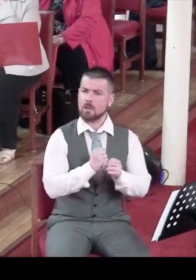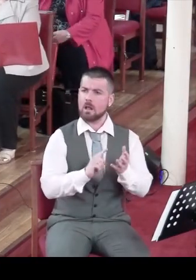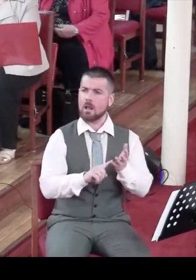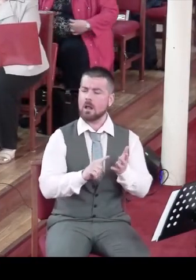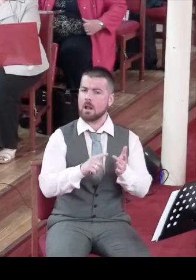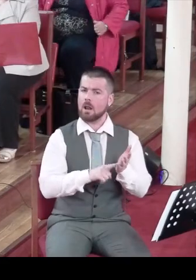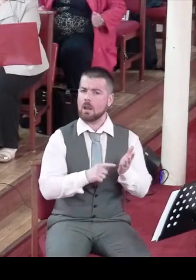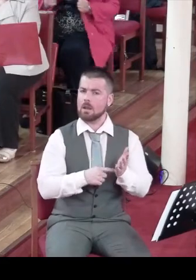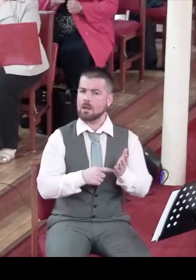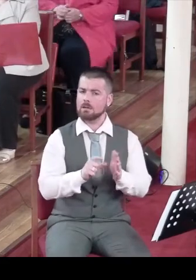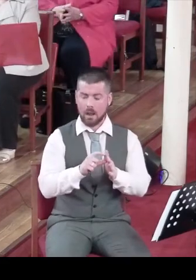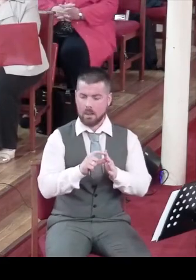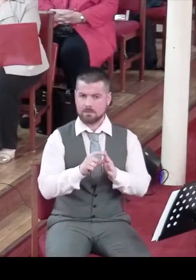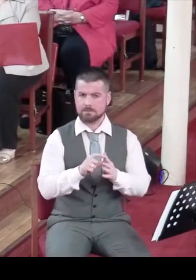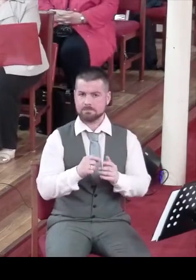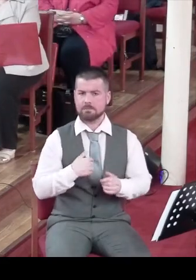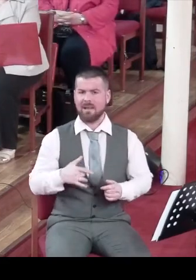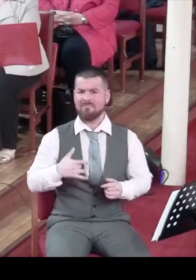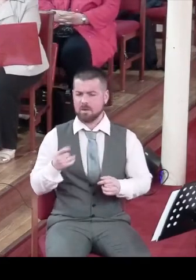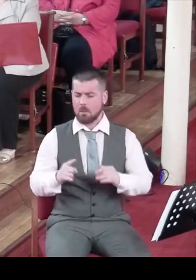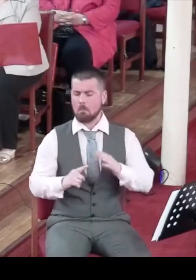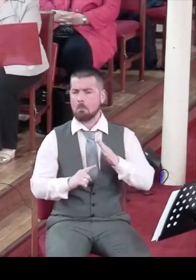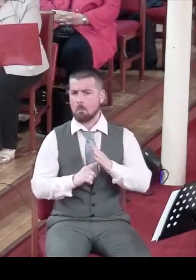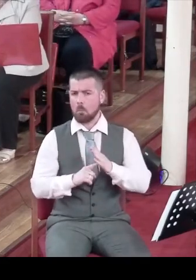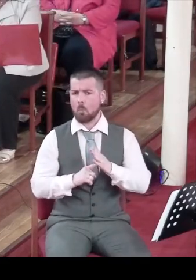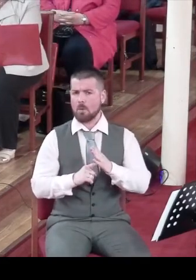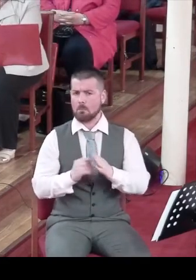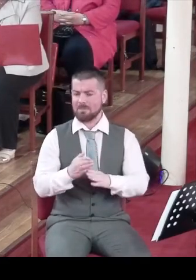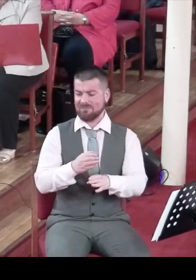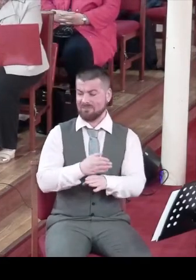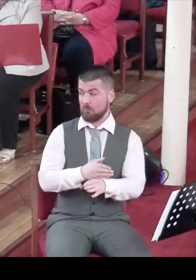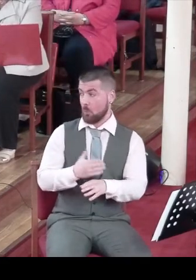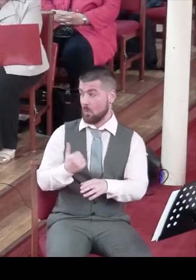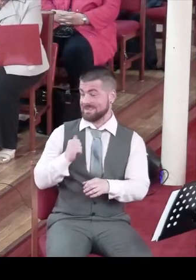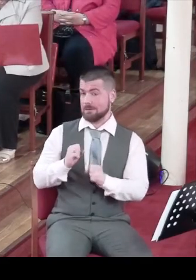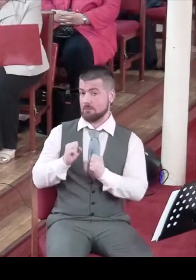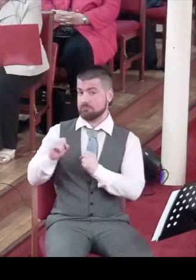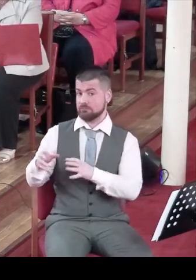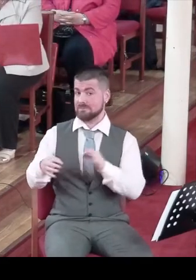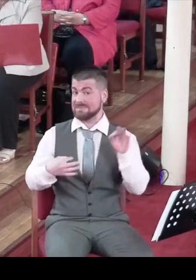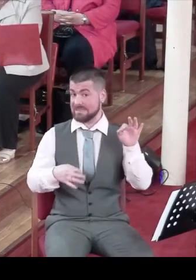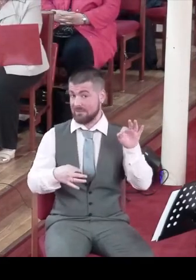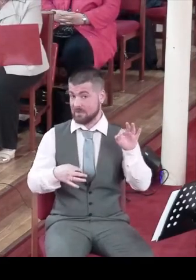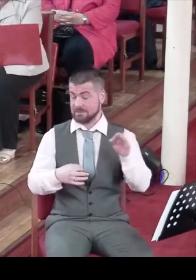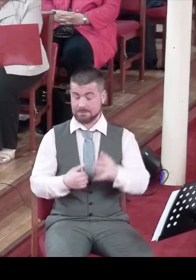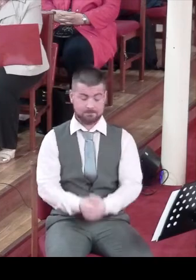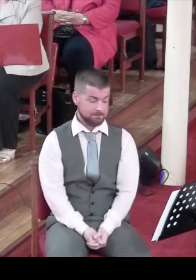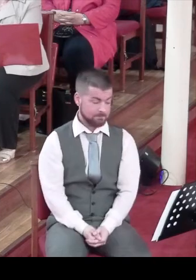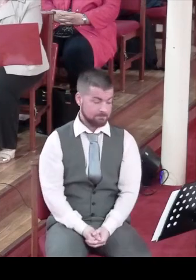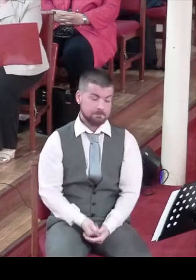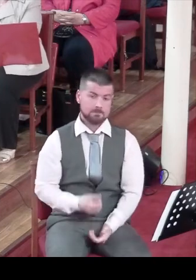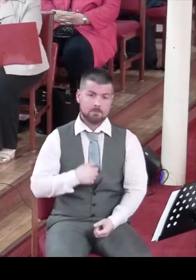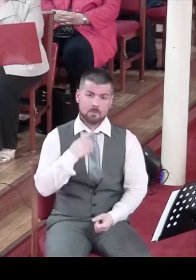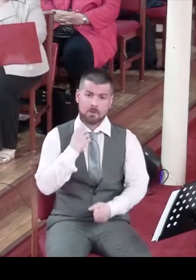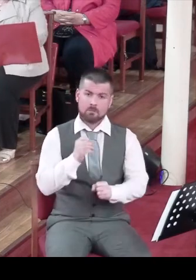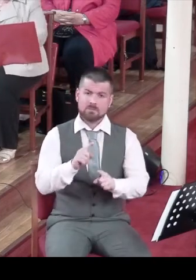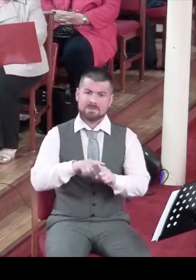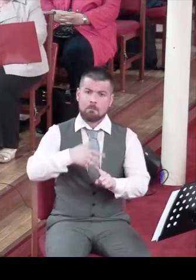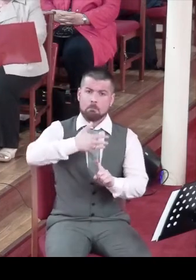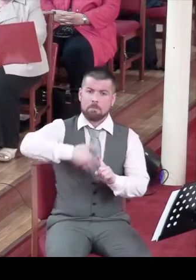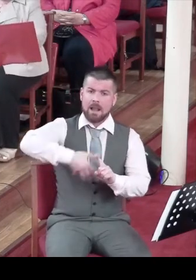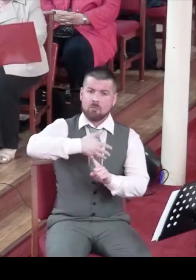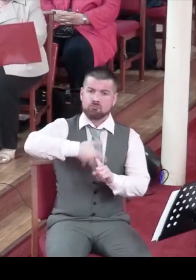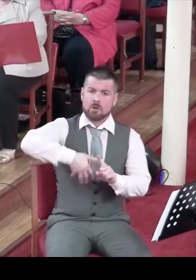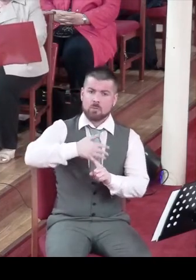think it's important, before we present these long service certificates, to fill in some information, some background